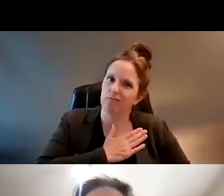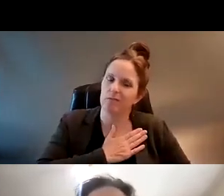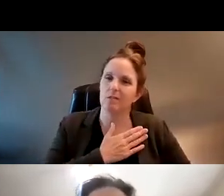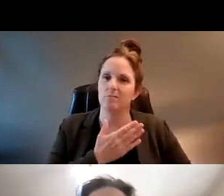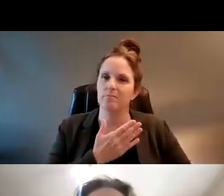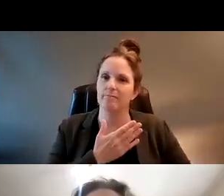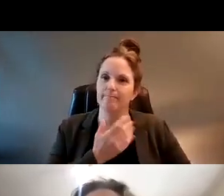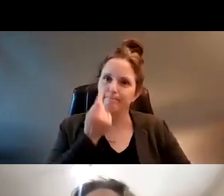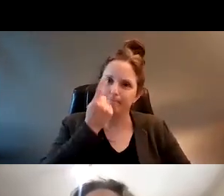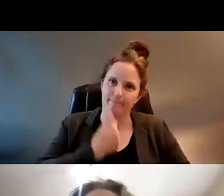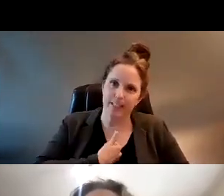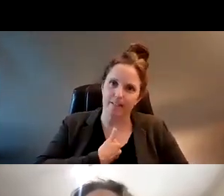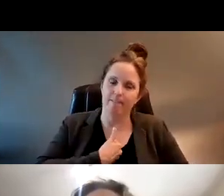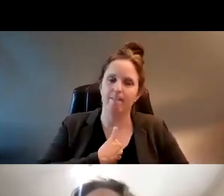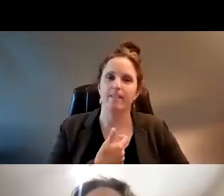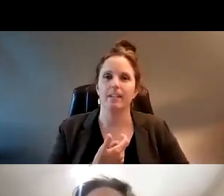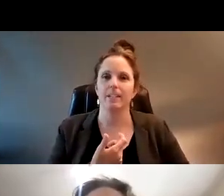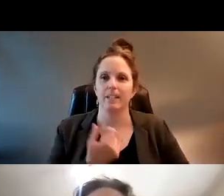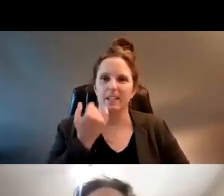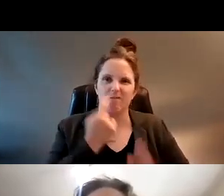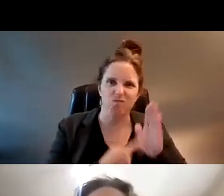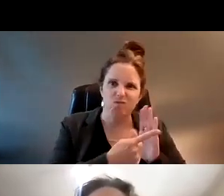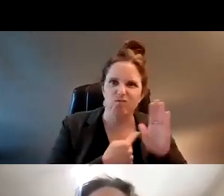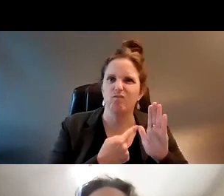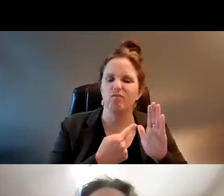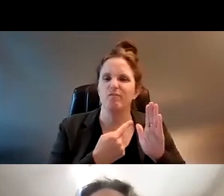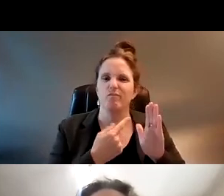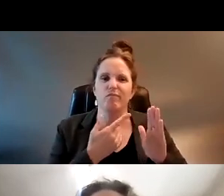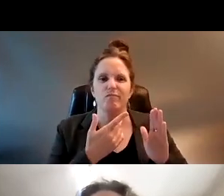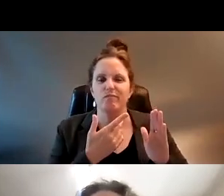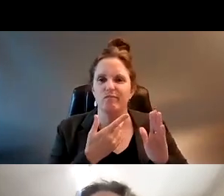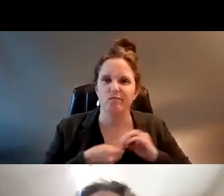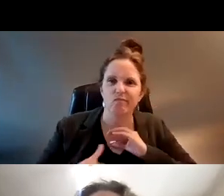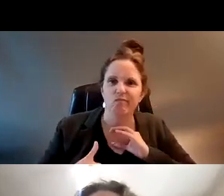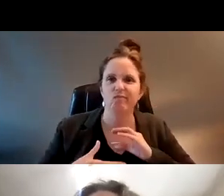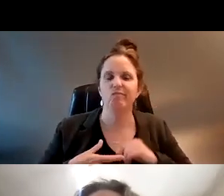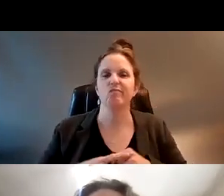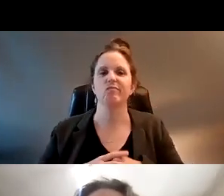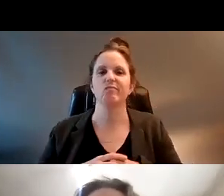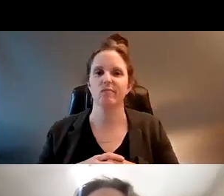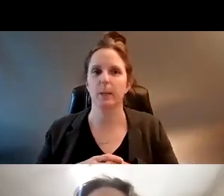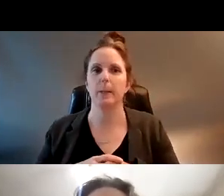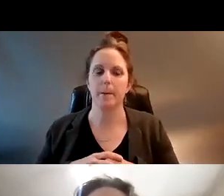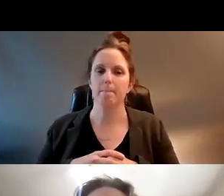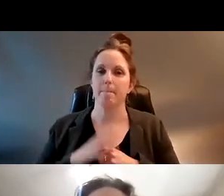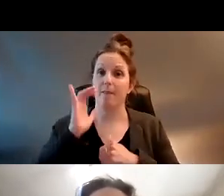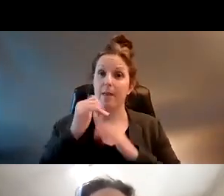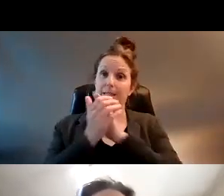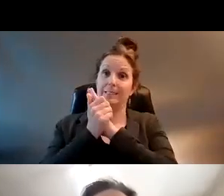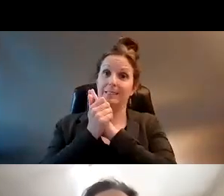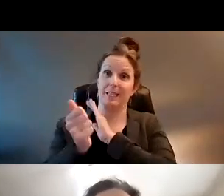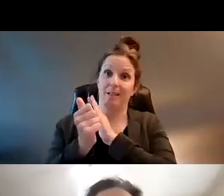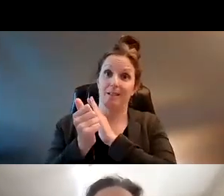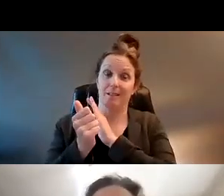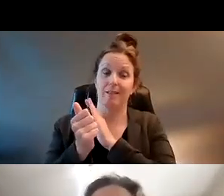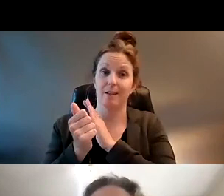being, particularly hard on oneself or more self-critical. And, this is a skill that,